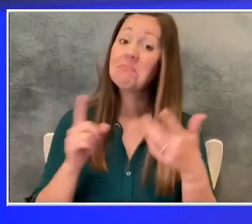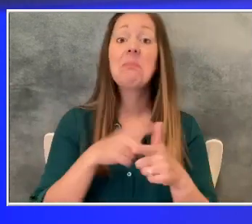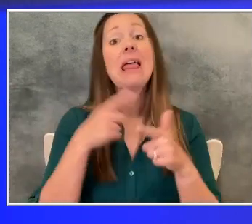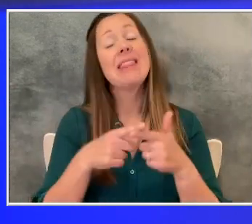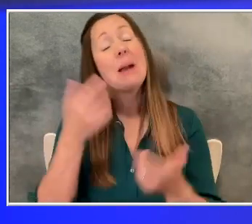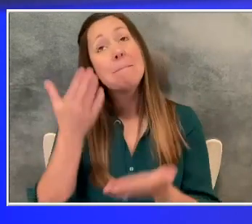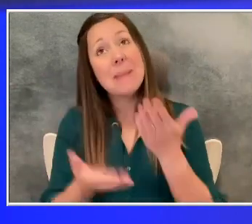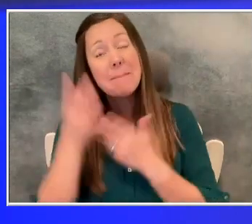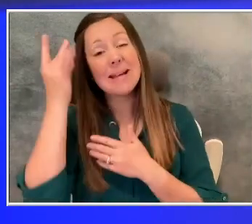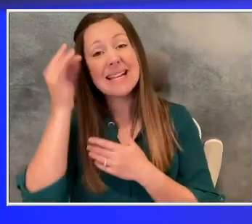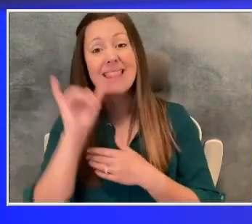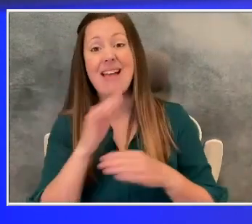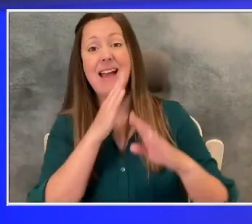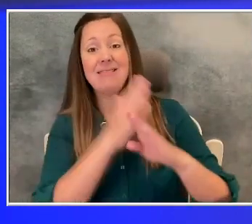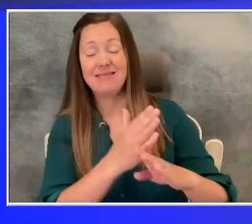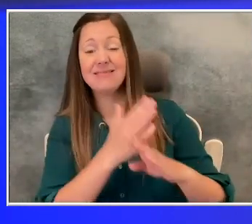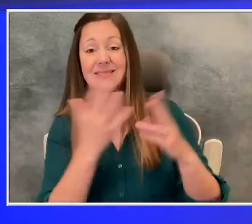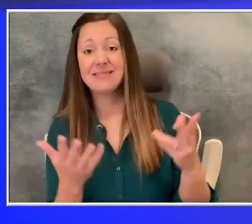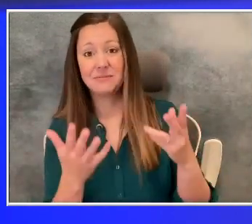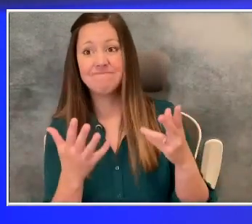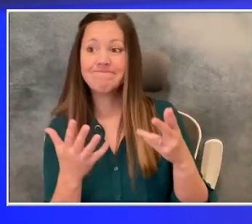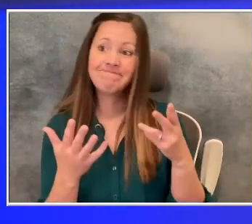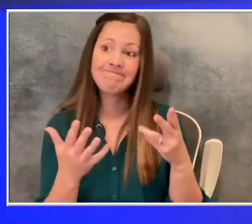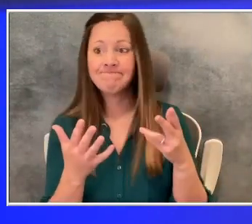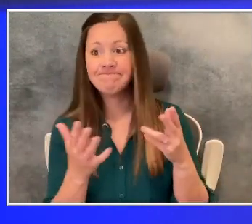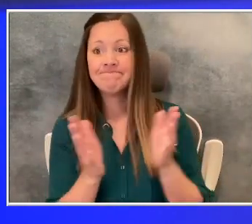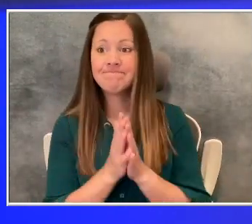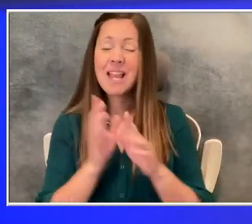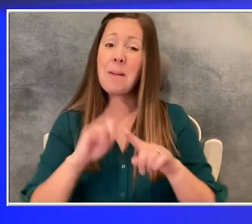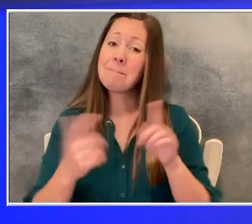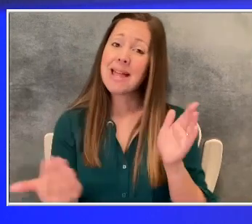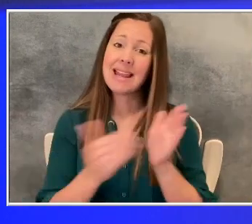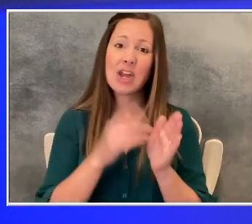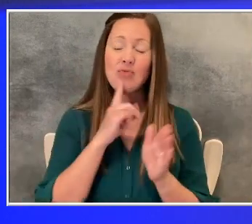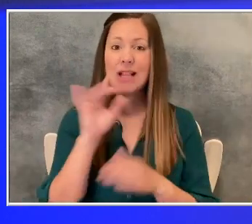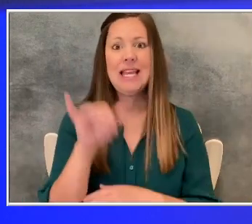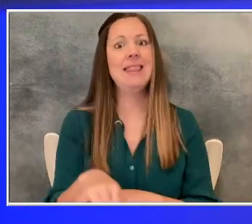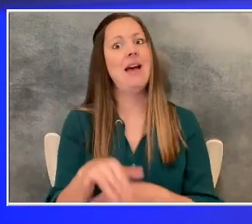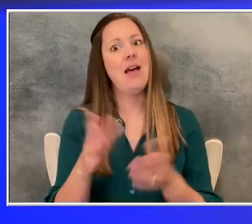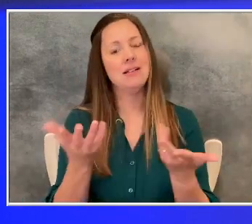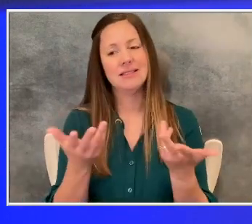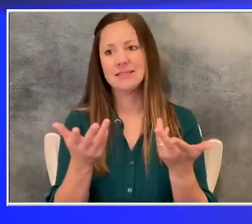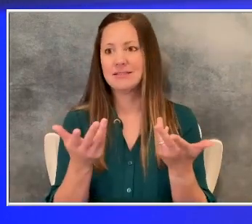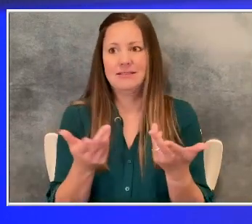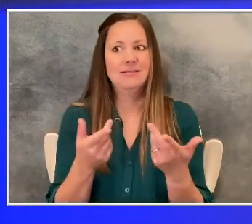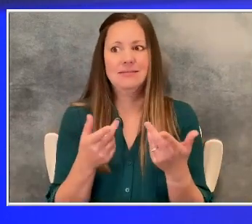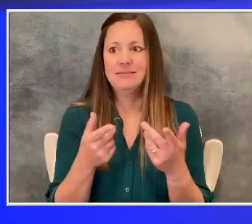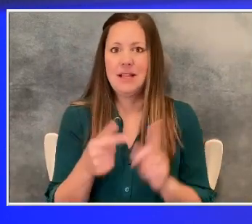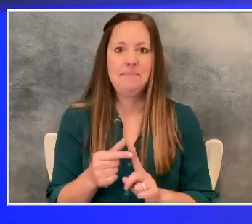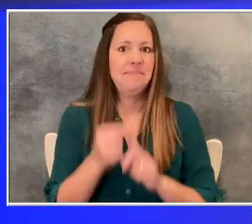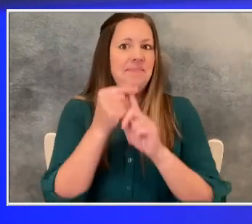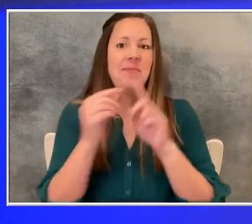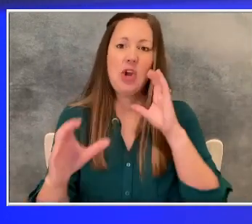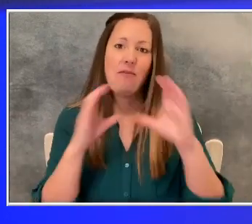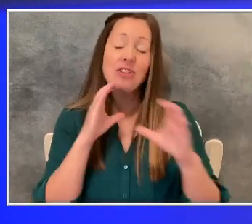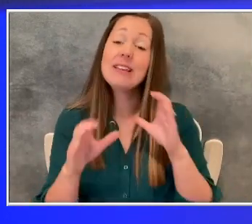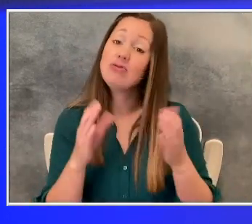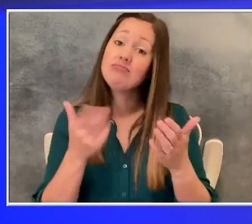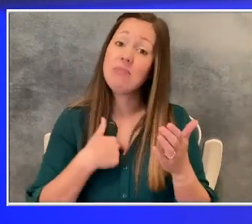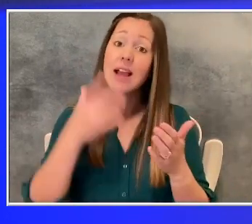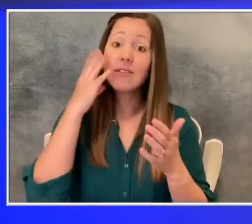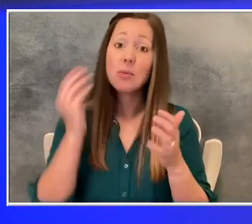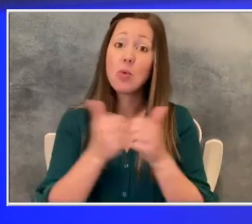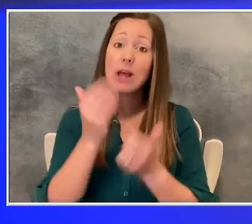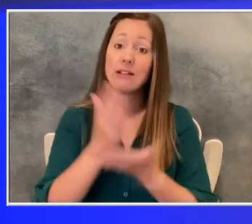prevention in that situation. But again, that's a nuanced conversation, and I've had that conversation with some patients myself, but it's one that we want to